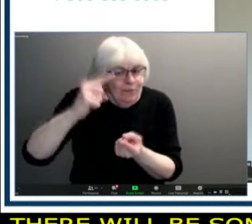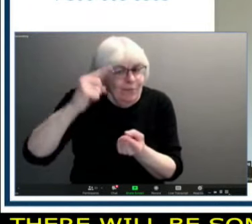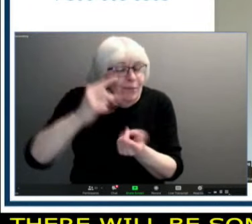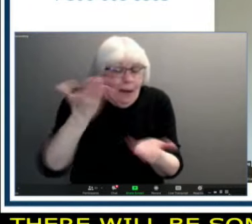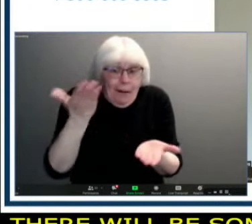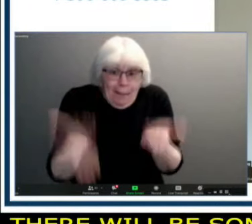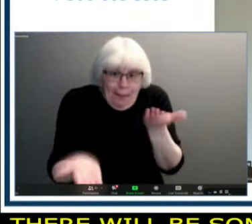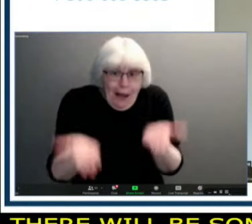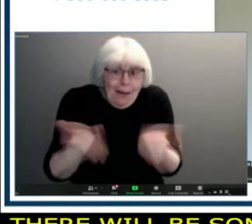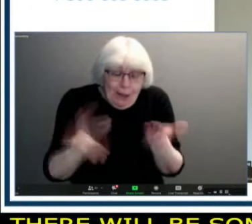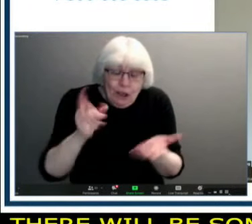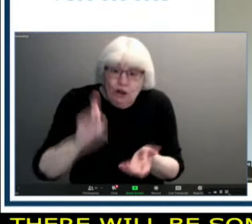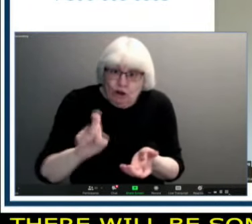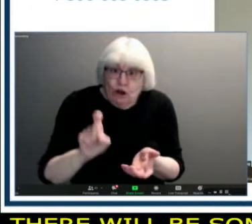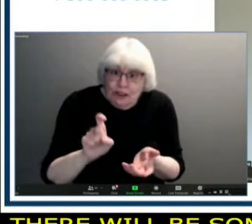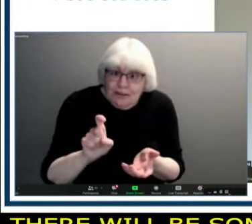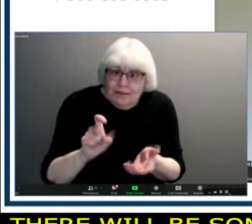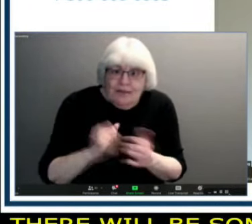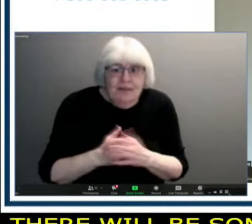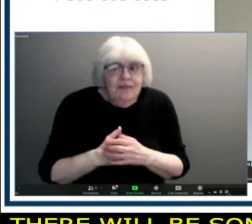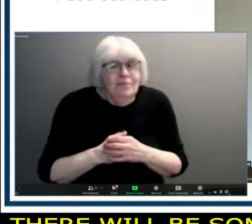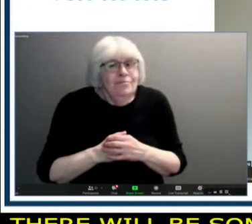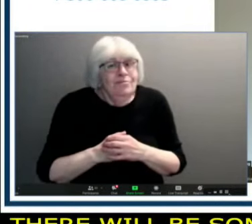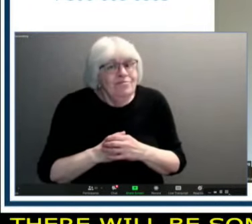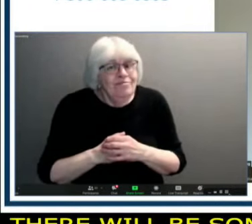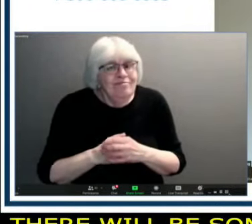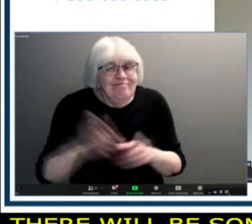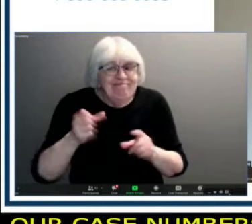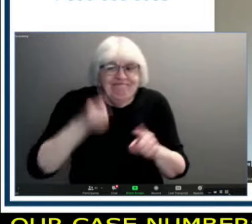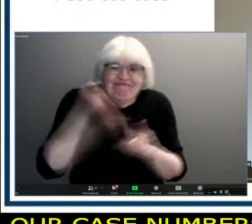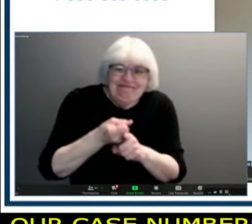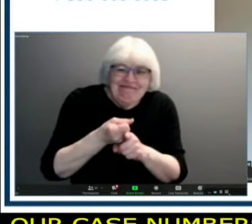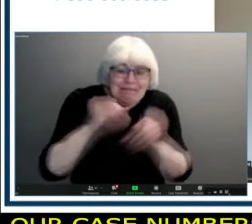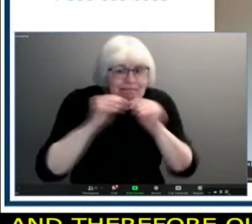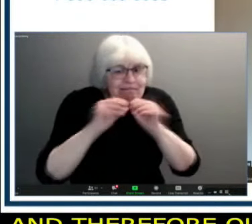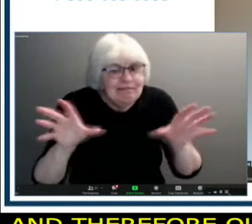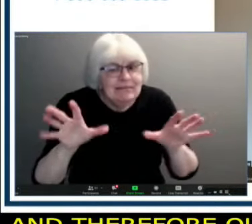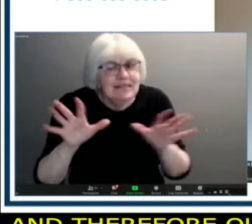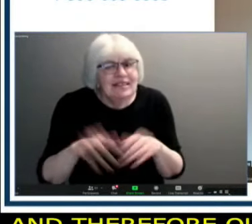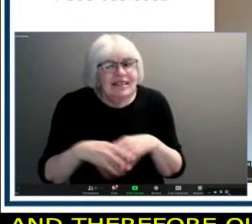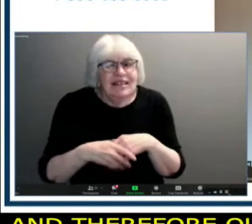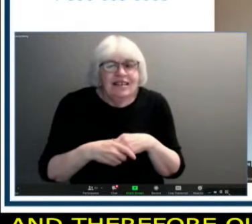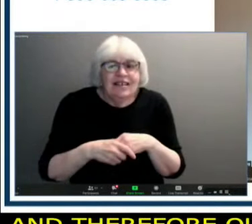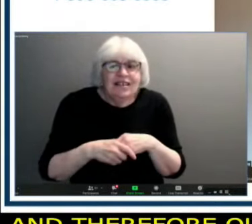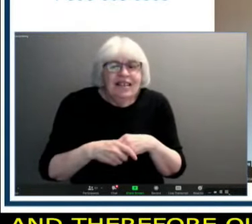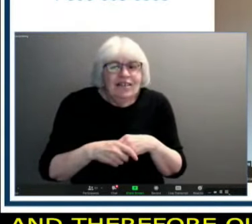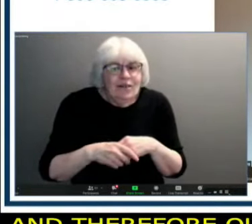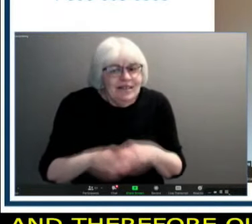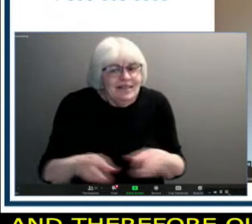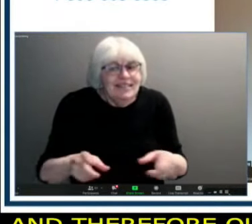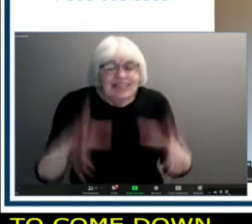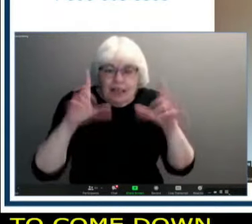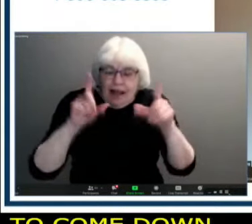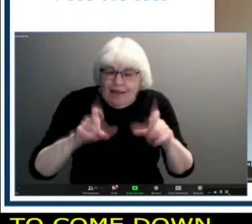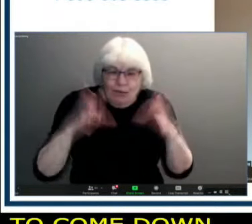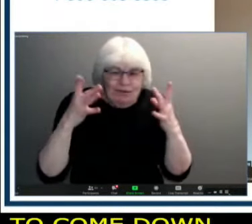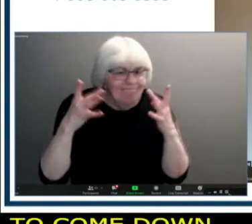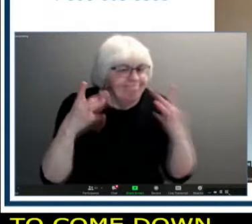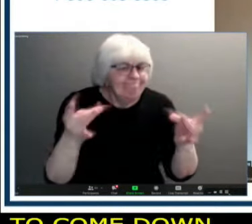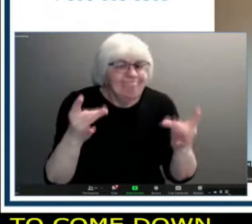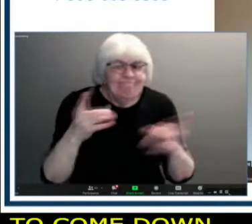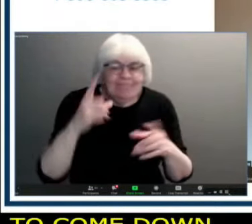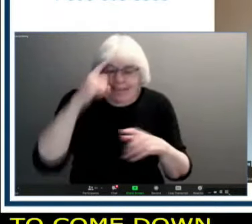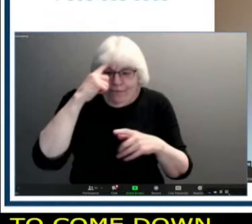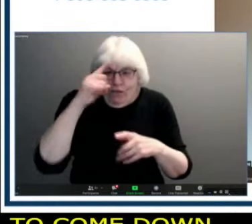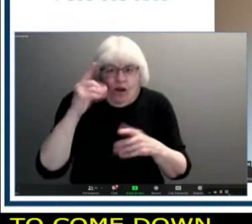impact and severe illness should start to come down. But we're going to need to stick with this for a few weeks to really bring things back down